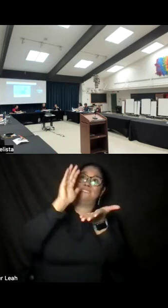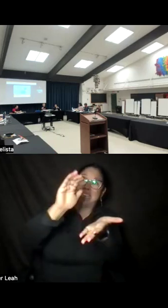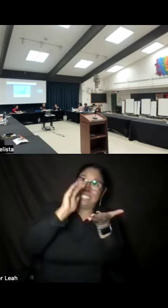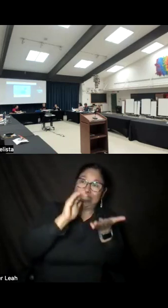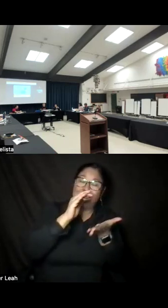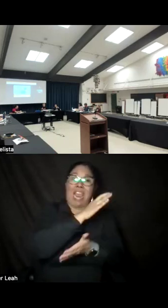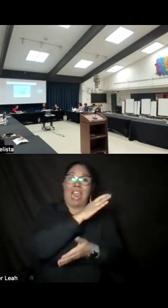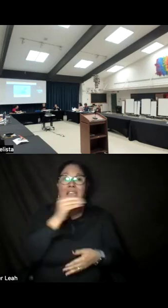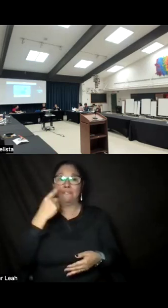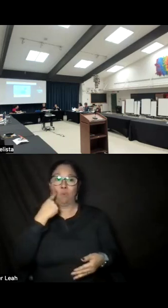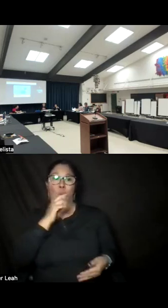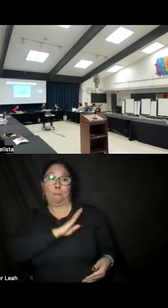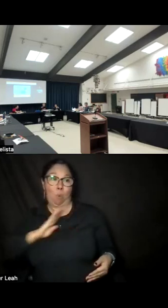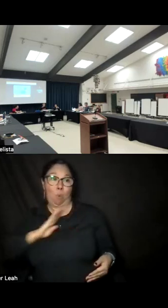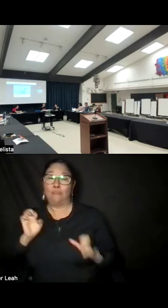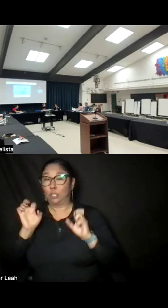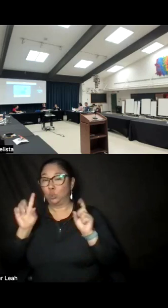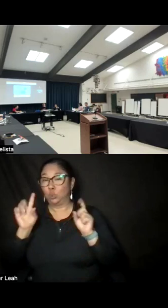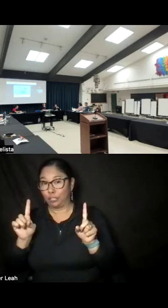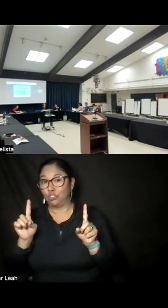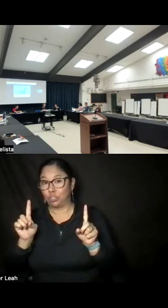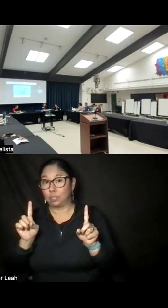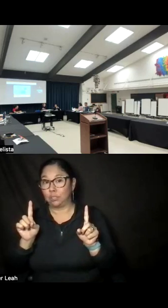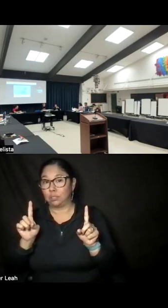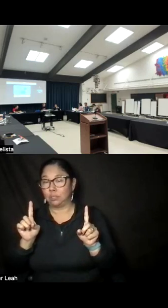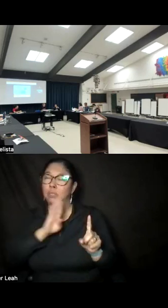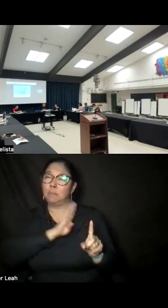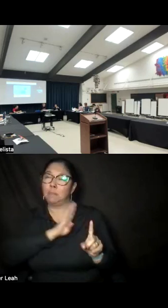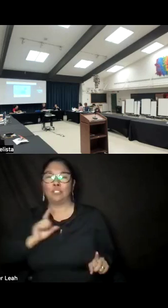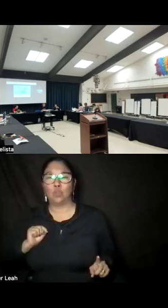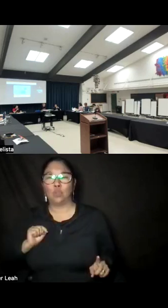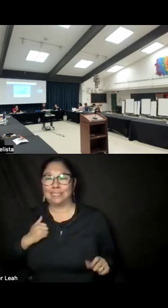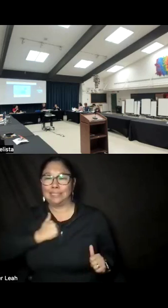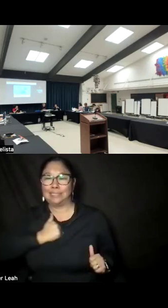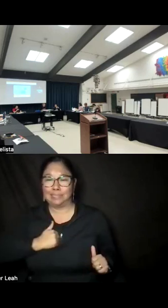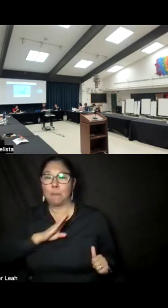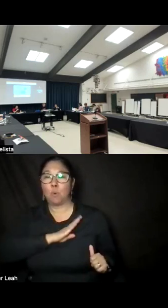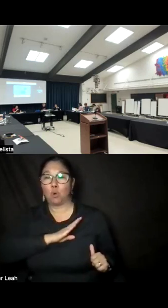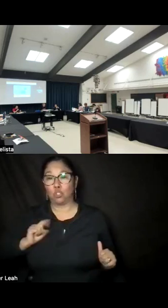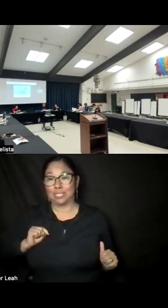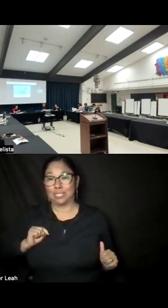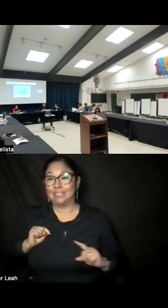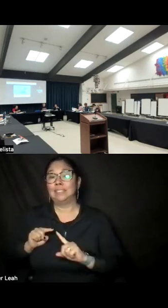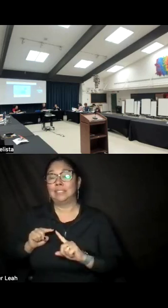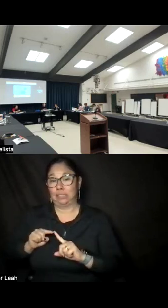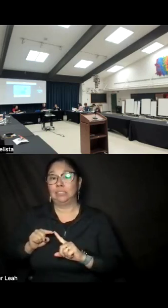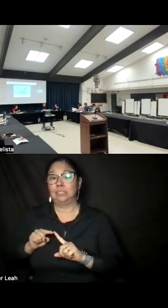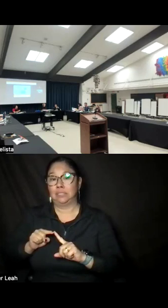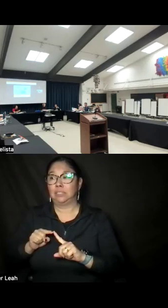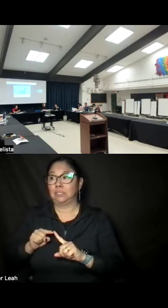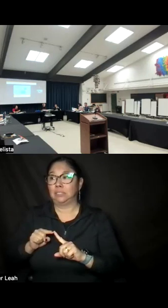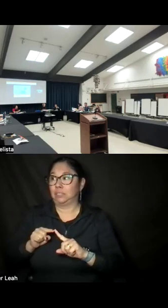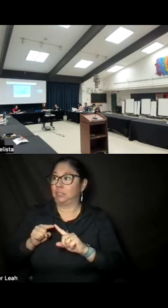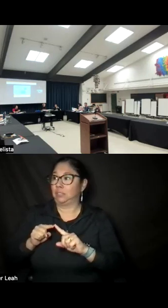also to our Board of Education, our Board of Trustees, excuse me, and also around kind of what else we